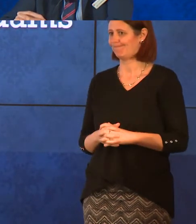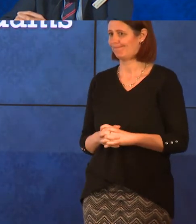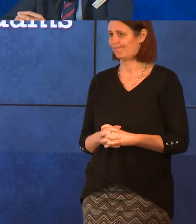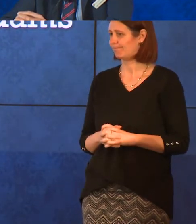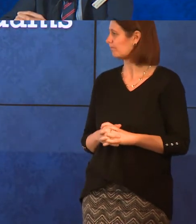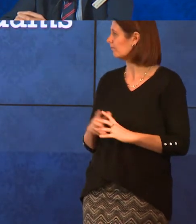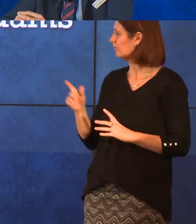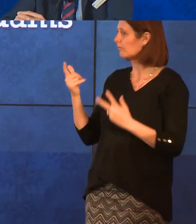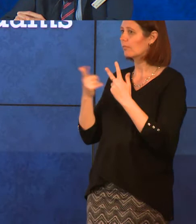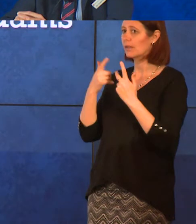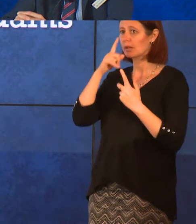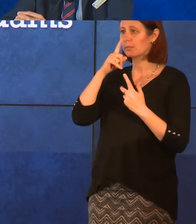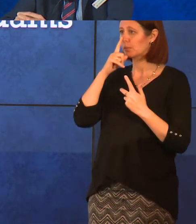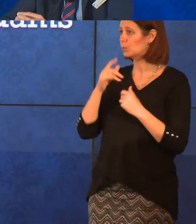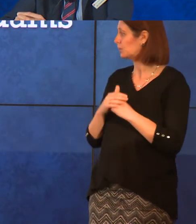Anyone else from the panel? No?